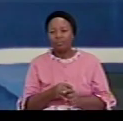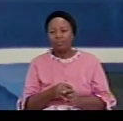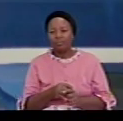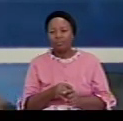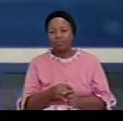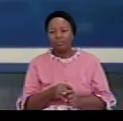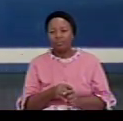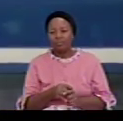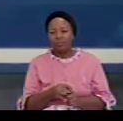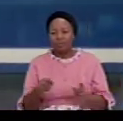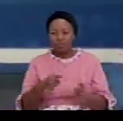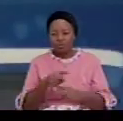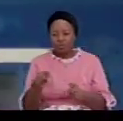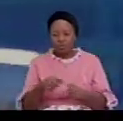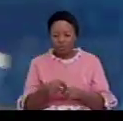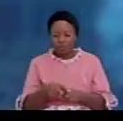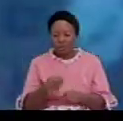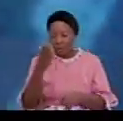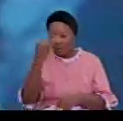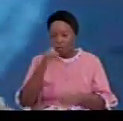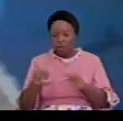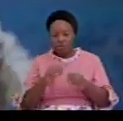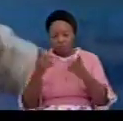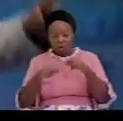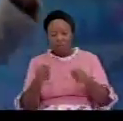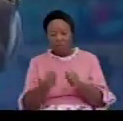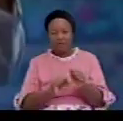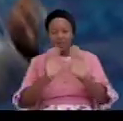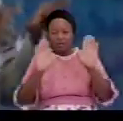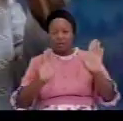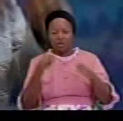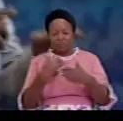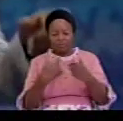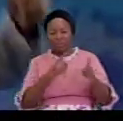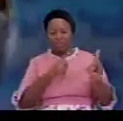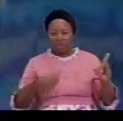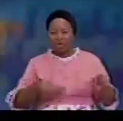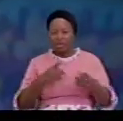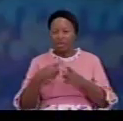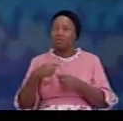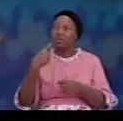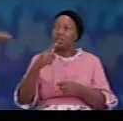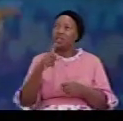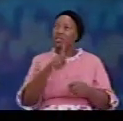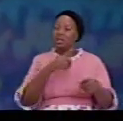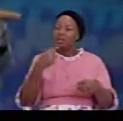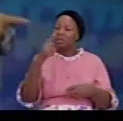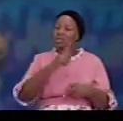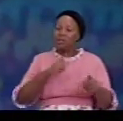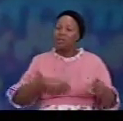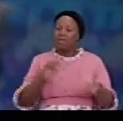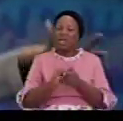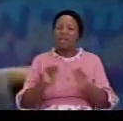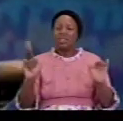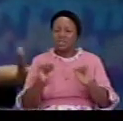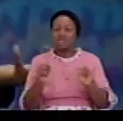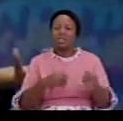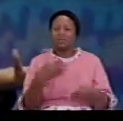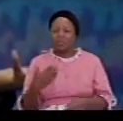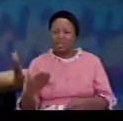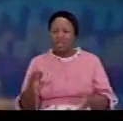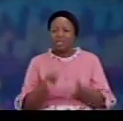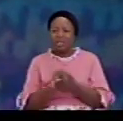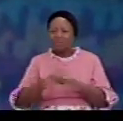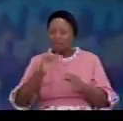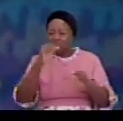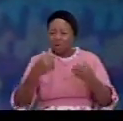Why do you come every Sunday in the presence of God and you tell God that same thing that doesn't